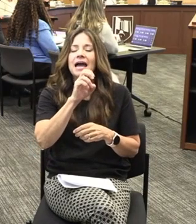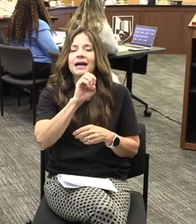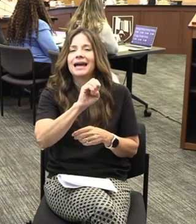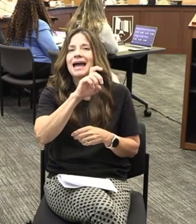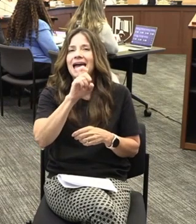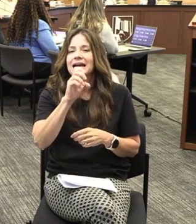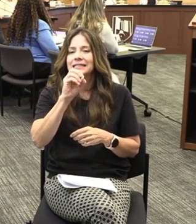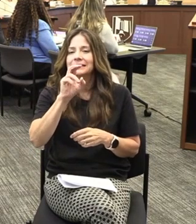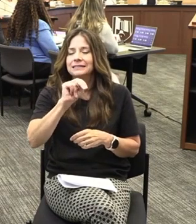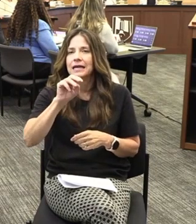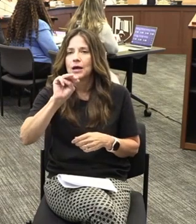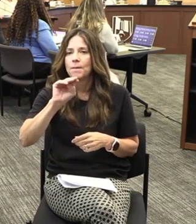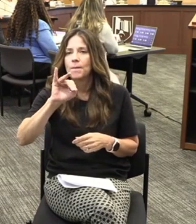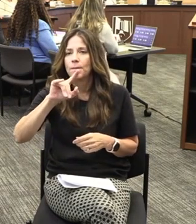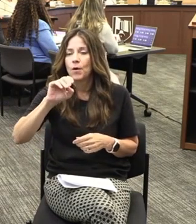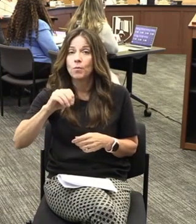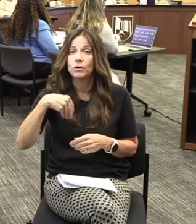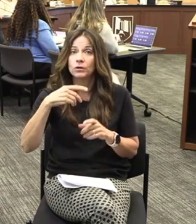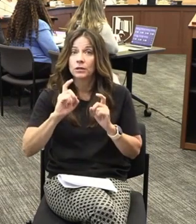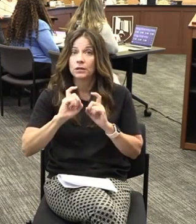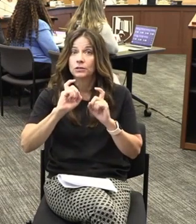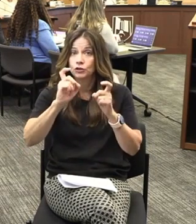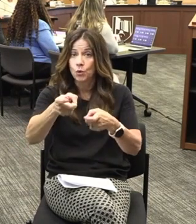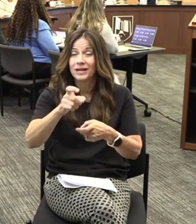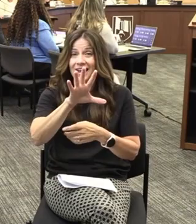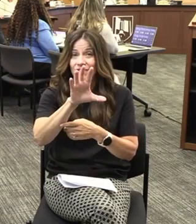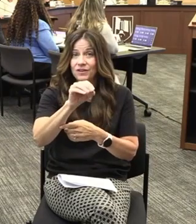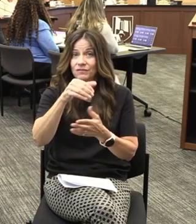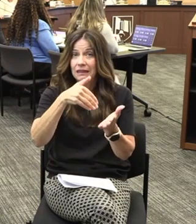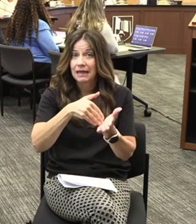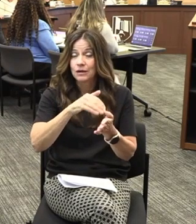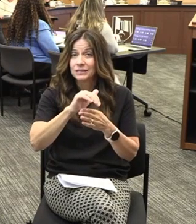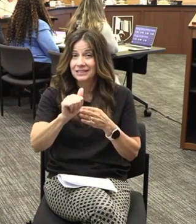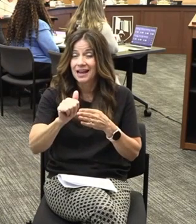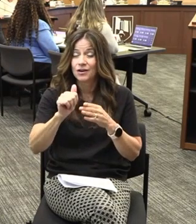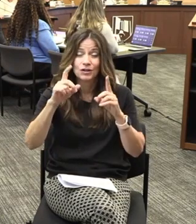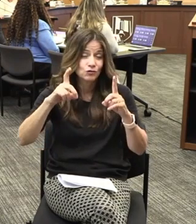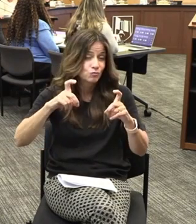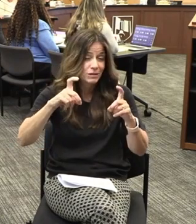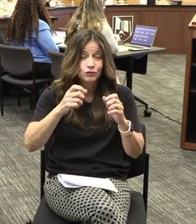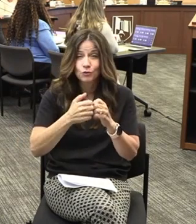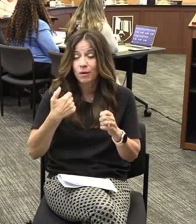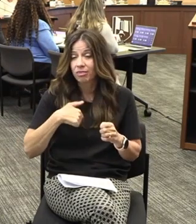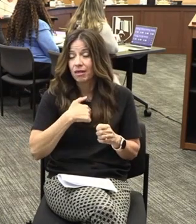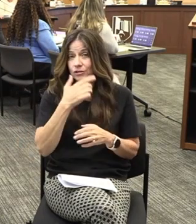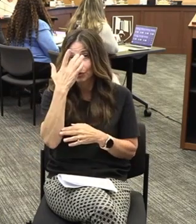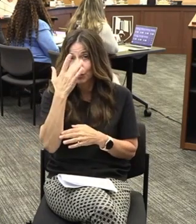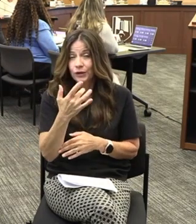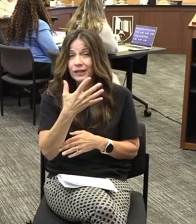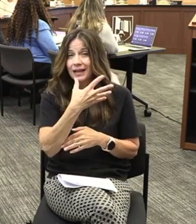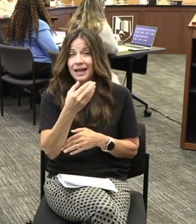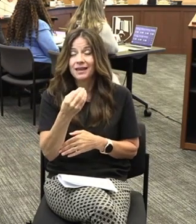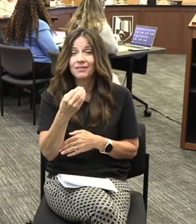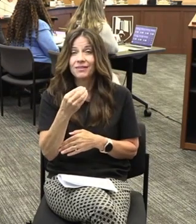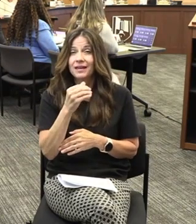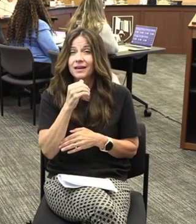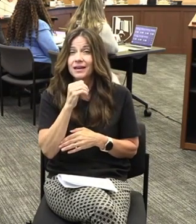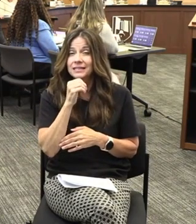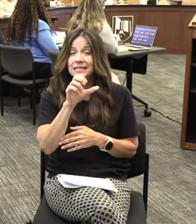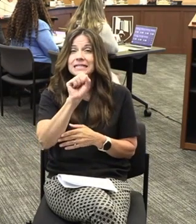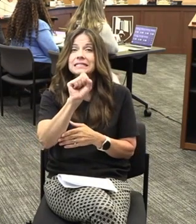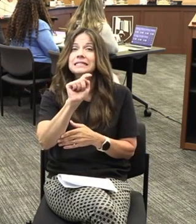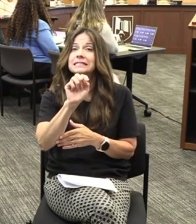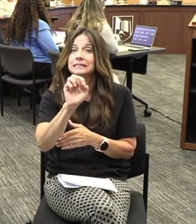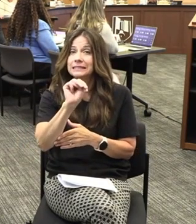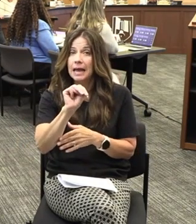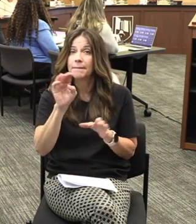donated $50,000 to, and they've had a role to play. They took pictures with us earlier. They actually did a STEM activity